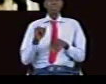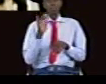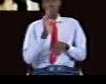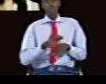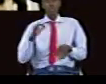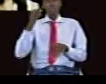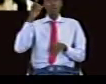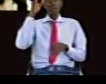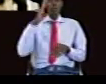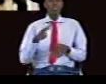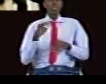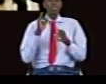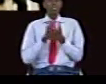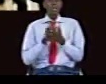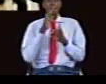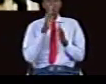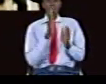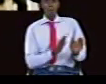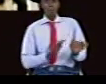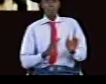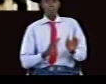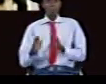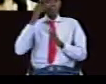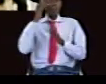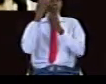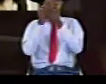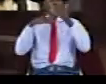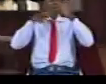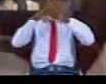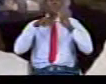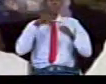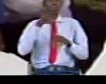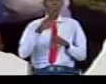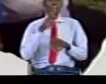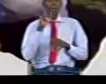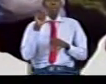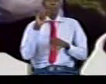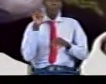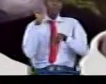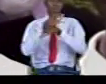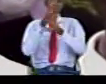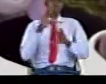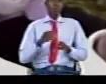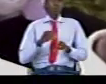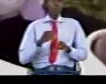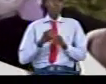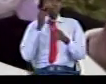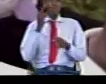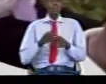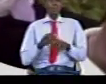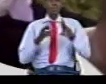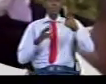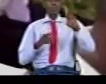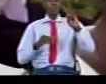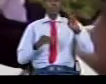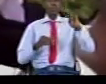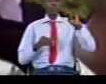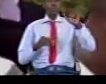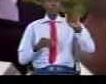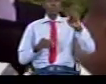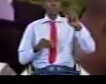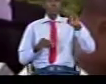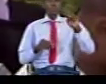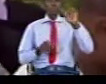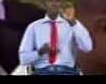God that are getting ready for heaven. You are an overcomer. Amen. Romans chapter 6, I'm reading from